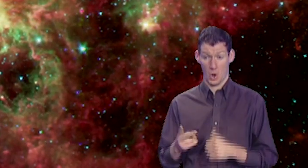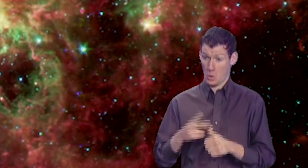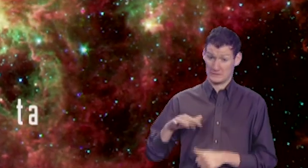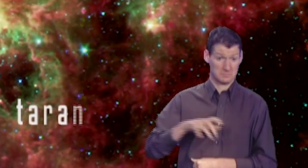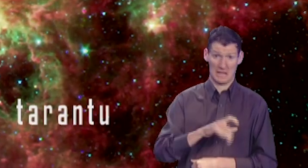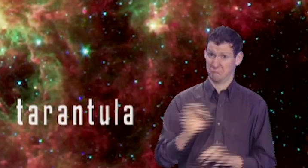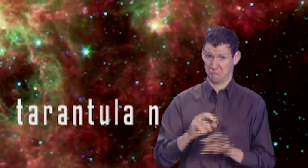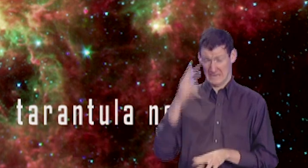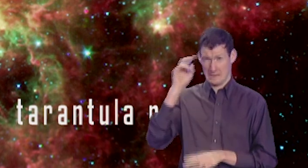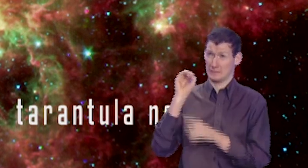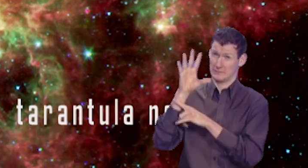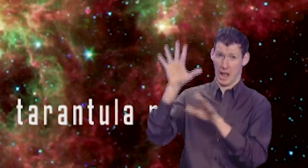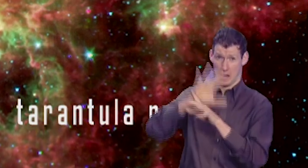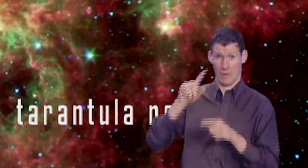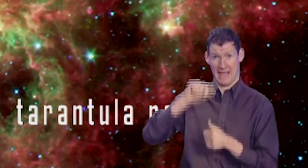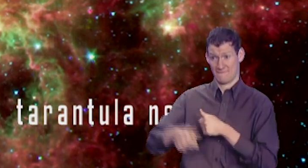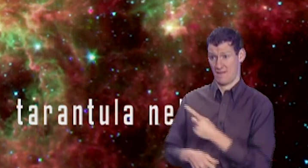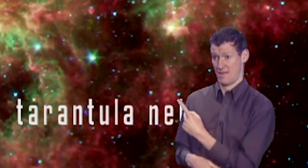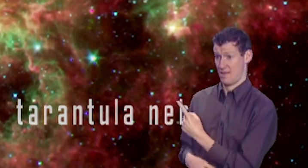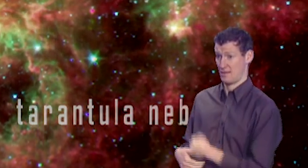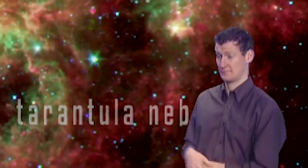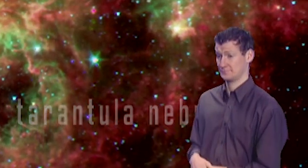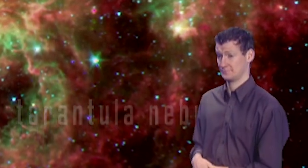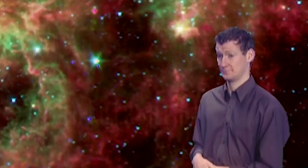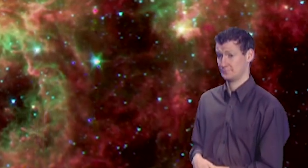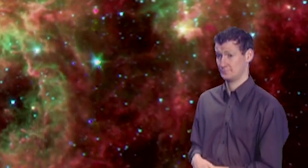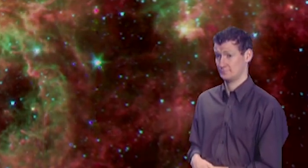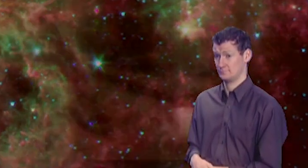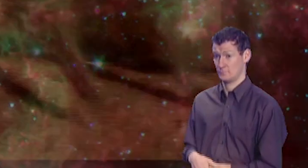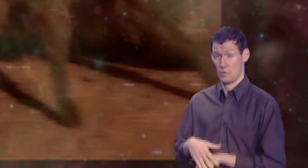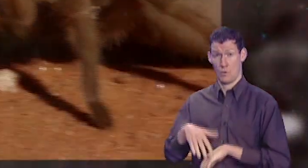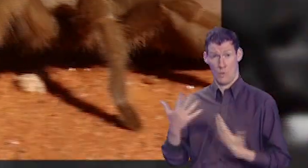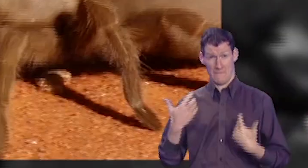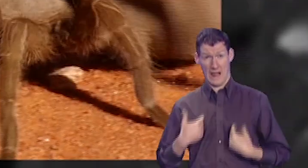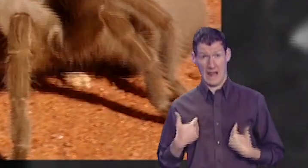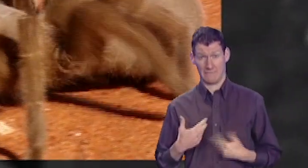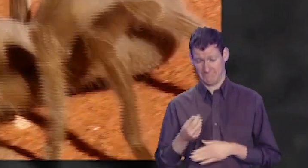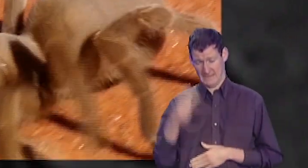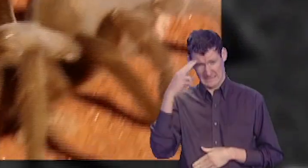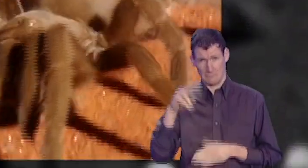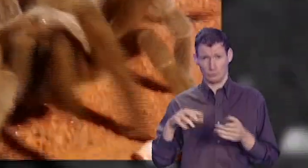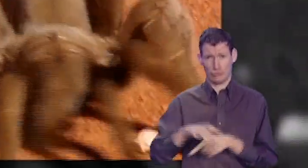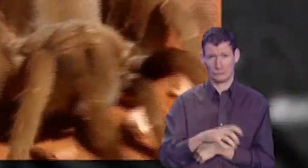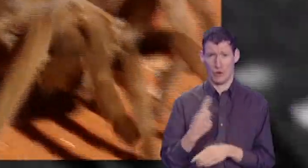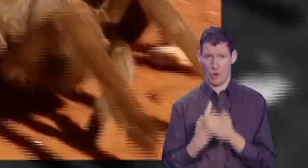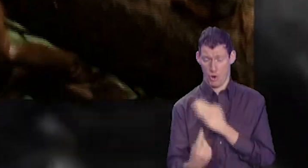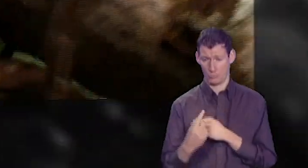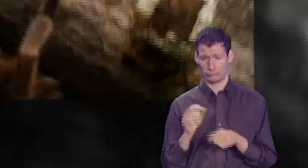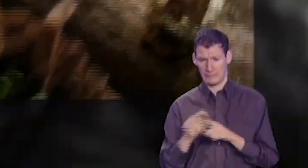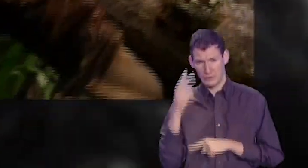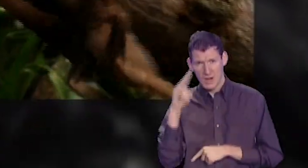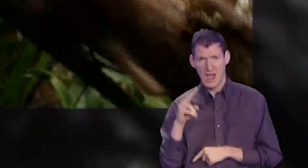other spider has a star cloud named after it. And wherever they live, we've given tarantulas their own special